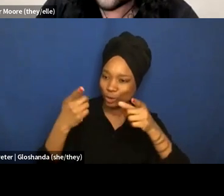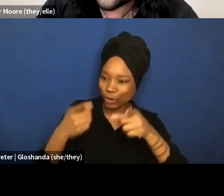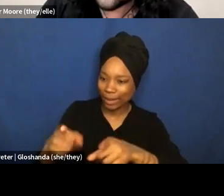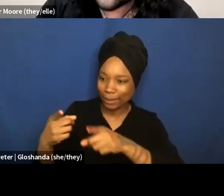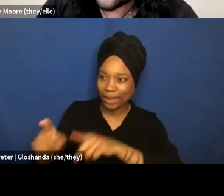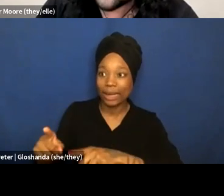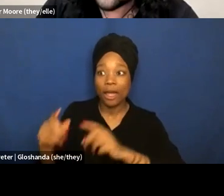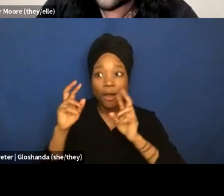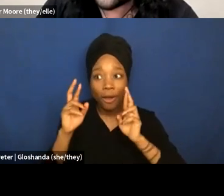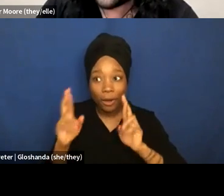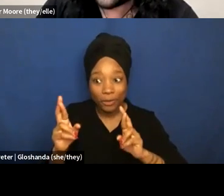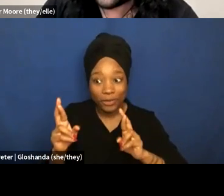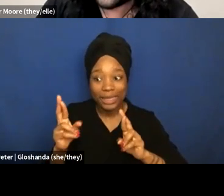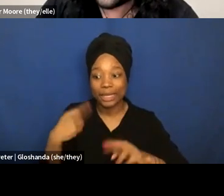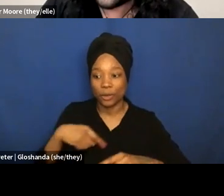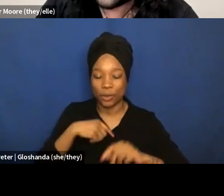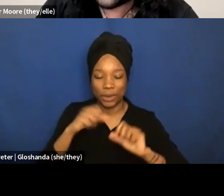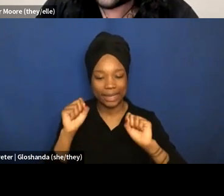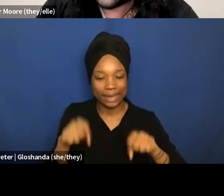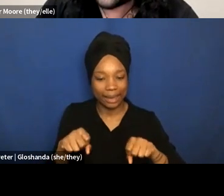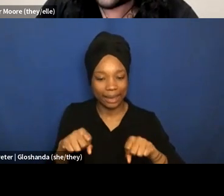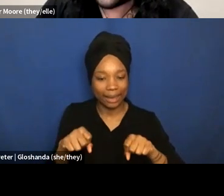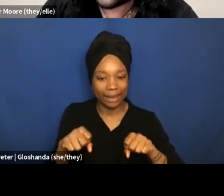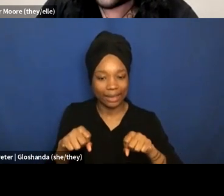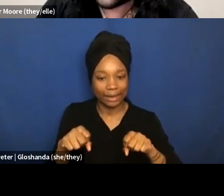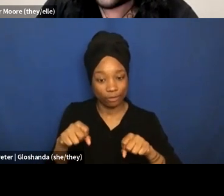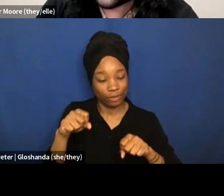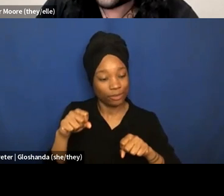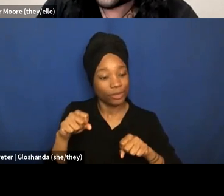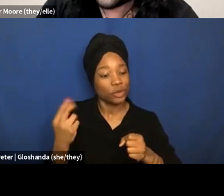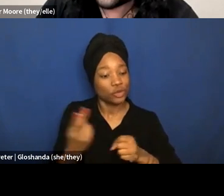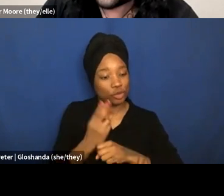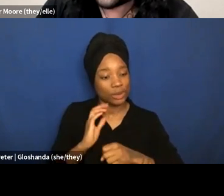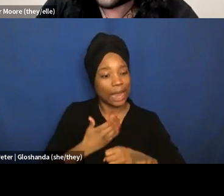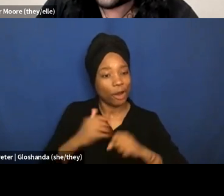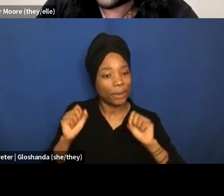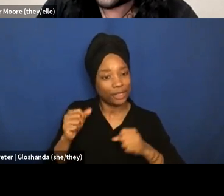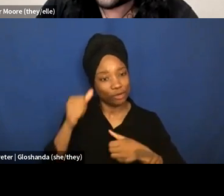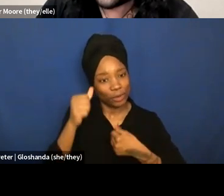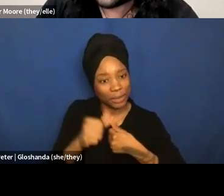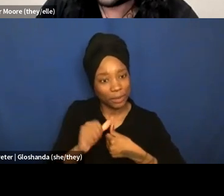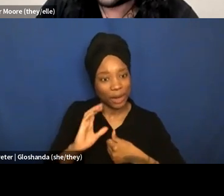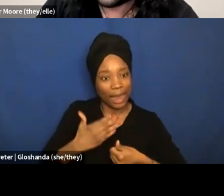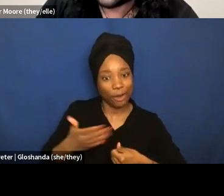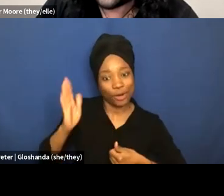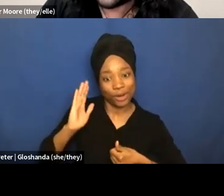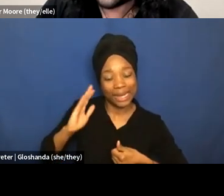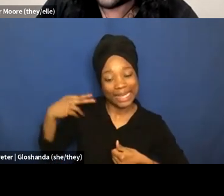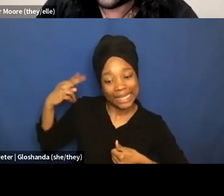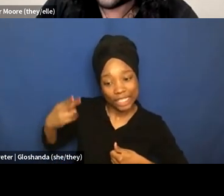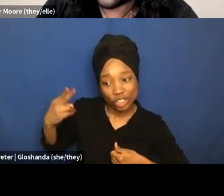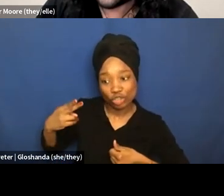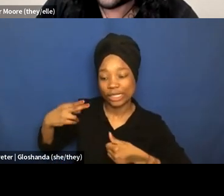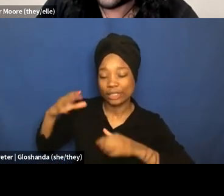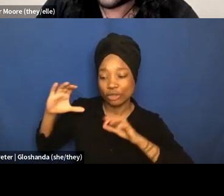can each, with our ability to remember our own histories, our own rituals, our own ancestors, our